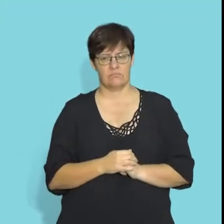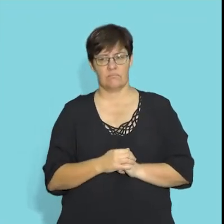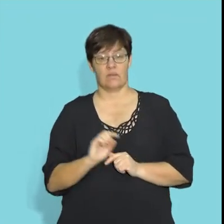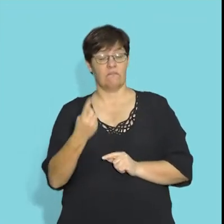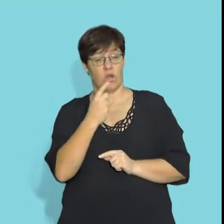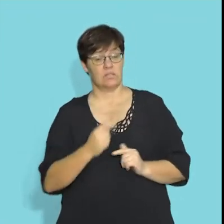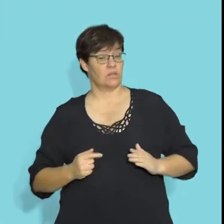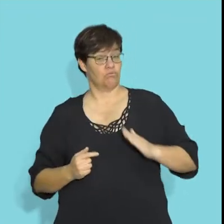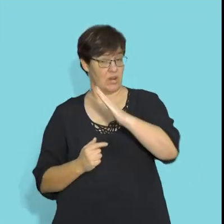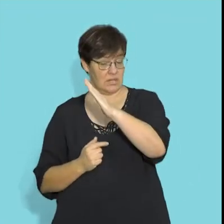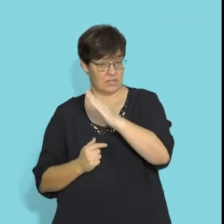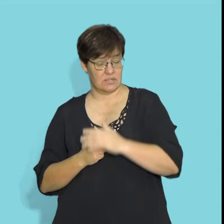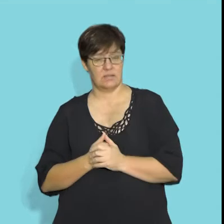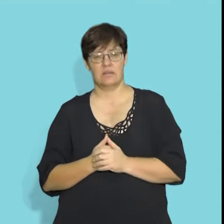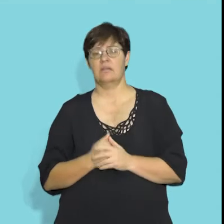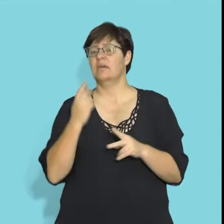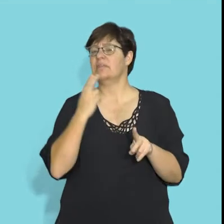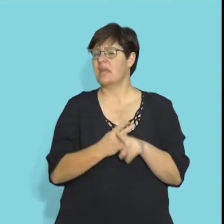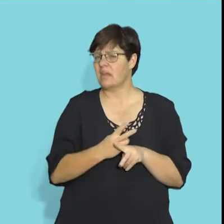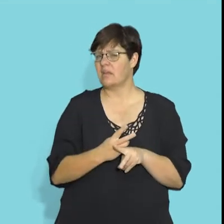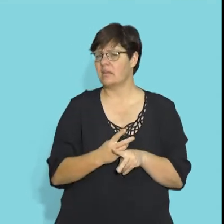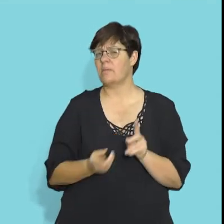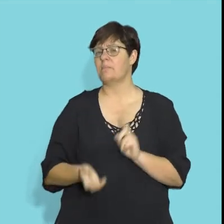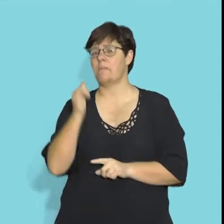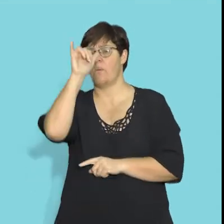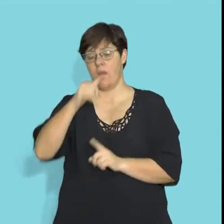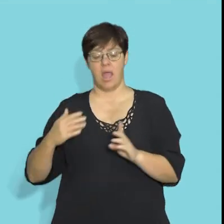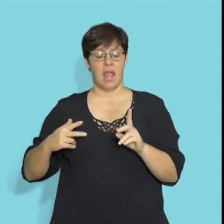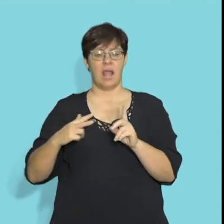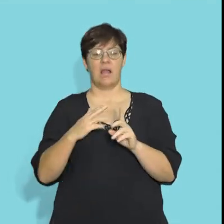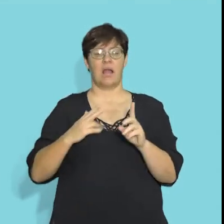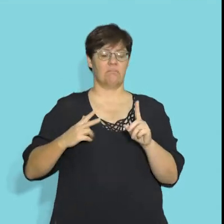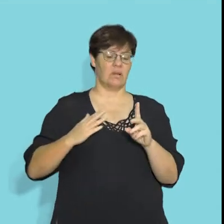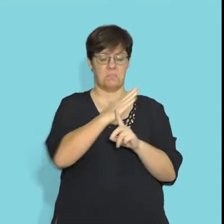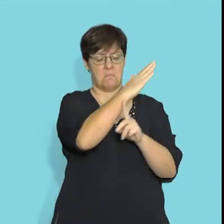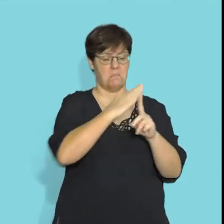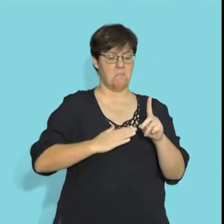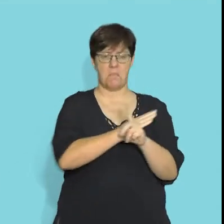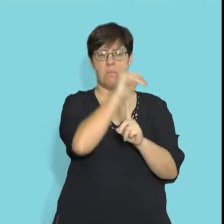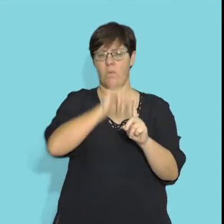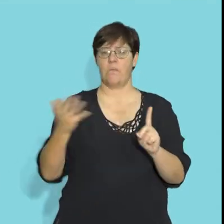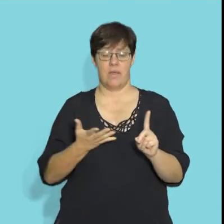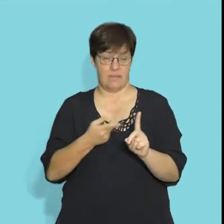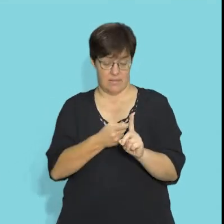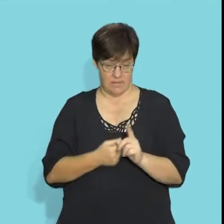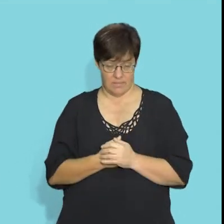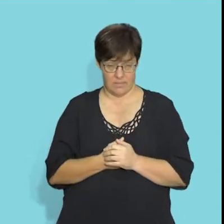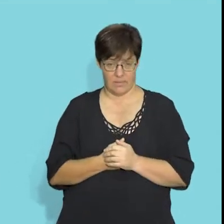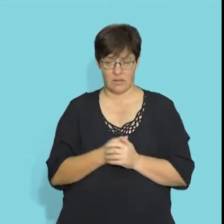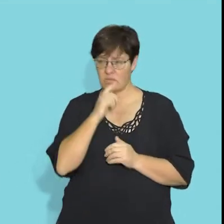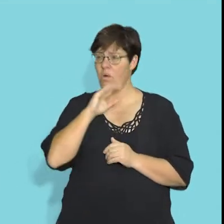gradient, firstly, and I must find the y-cut. Now, does everybody see